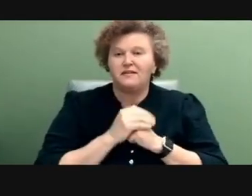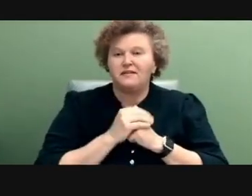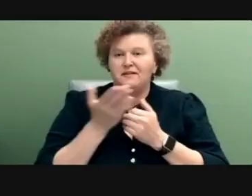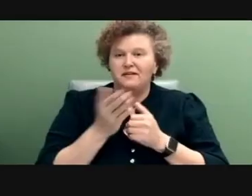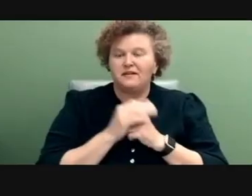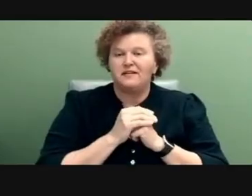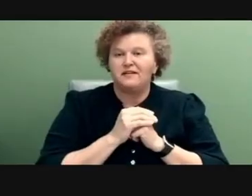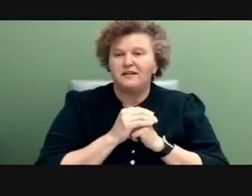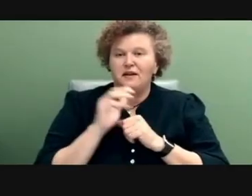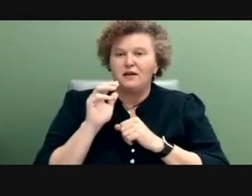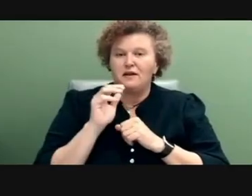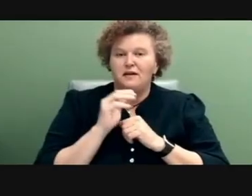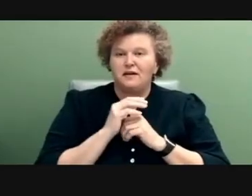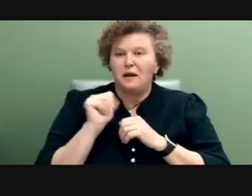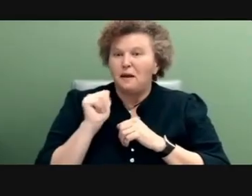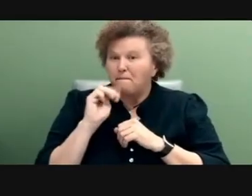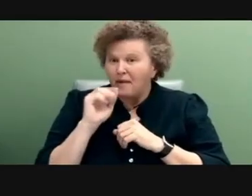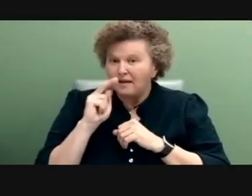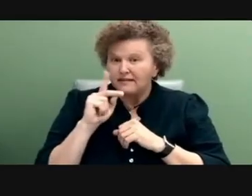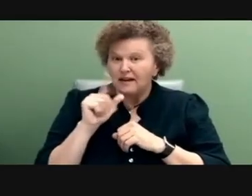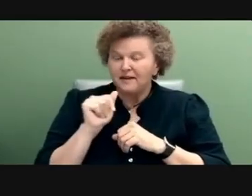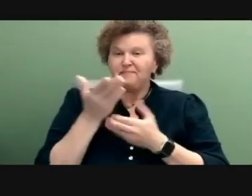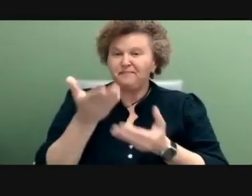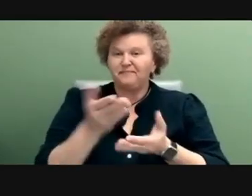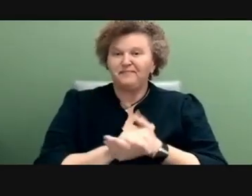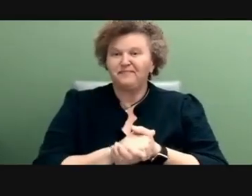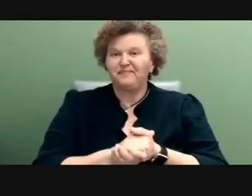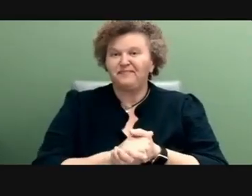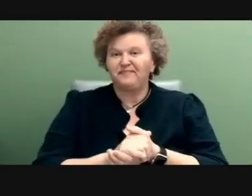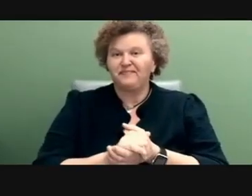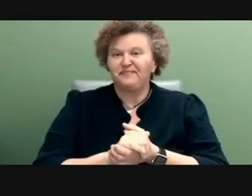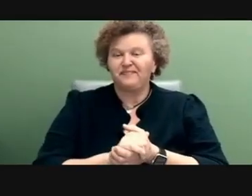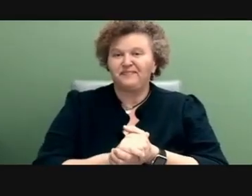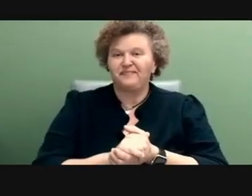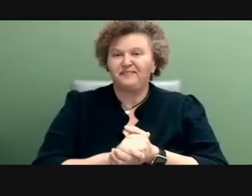And now we'll go ahead and introduce Amanda.